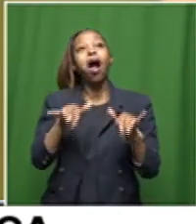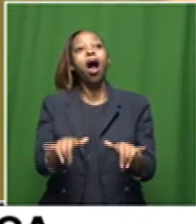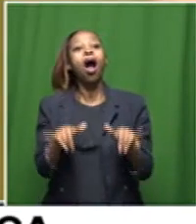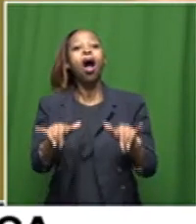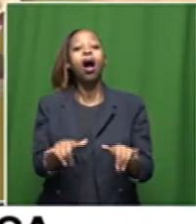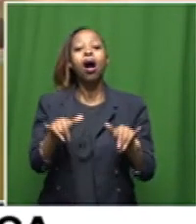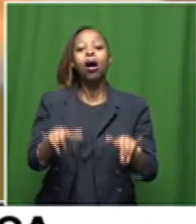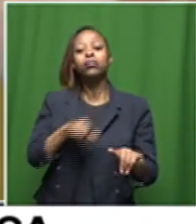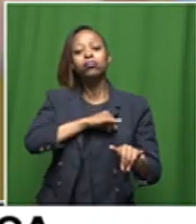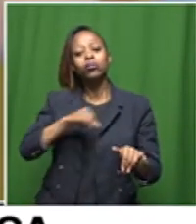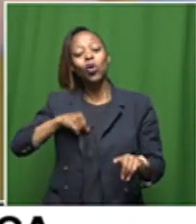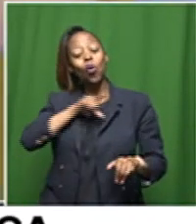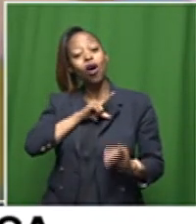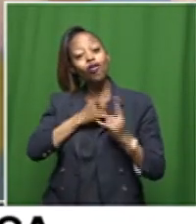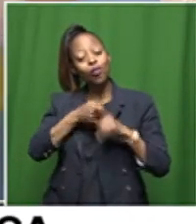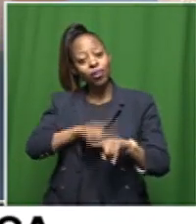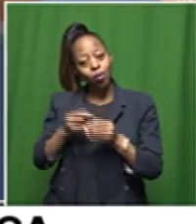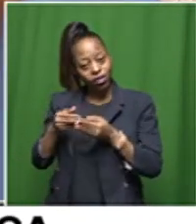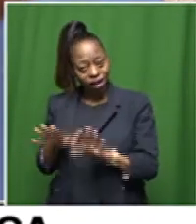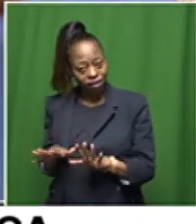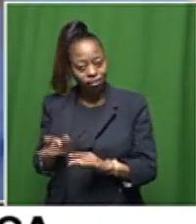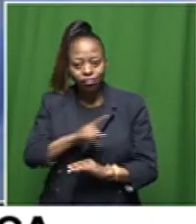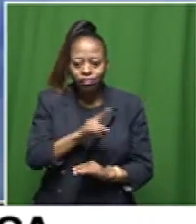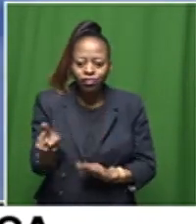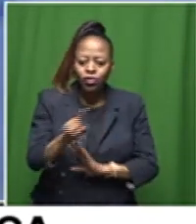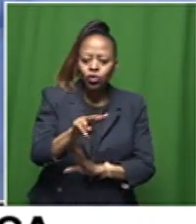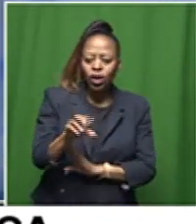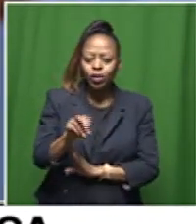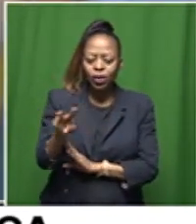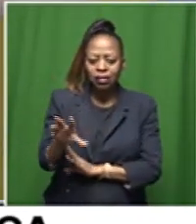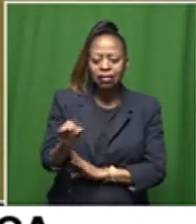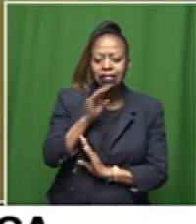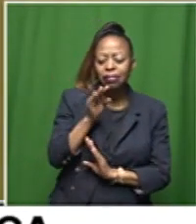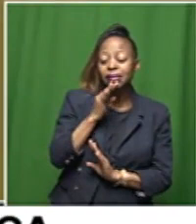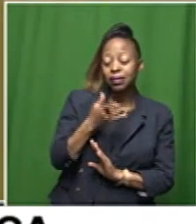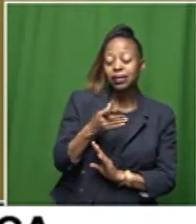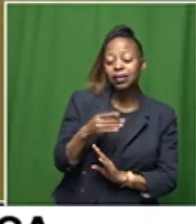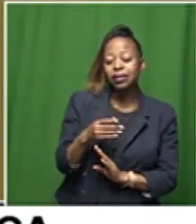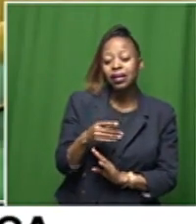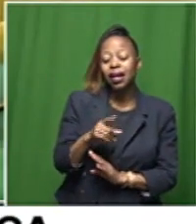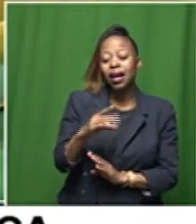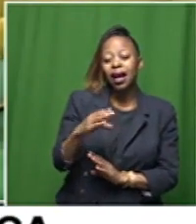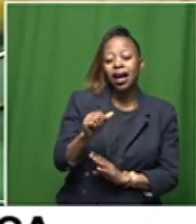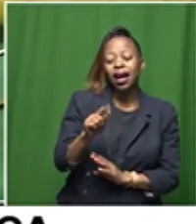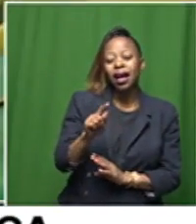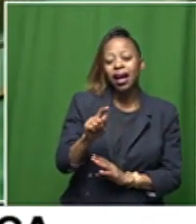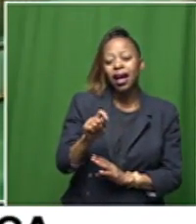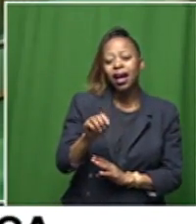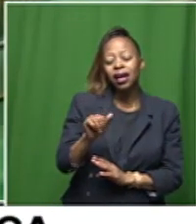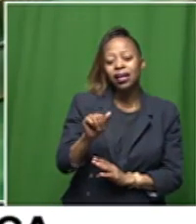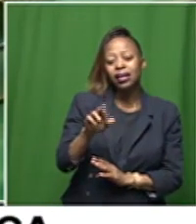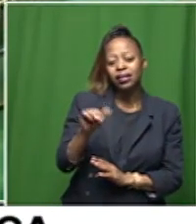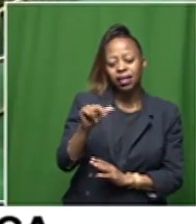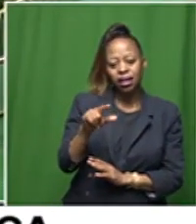because when we started in 2020, the cataracts backlog that we were dealing with were as